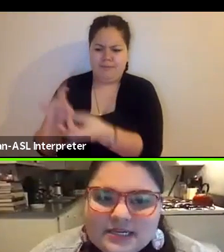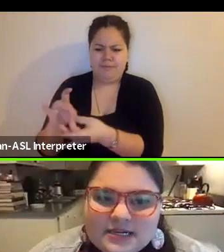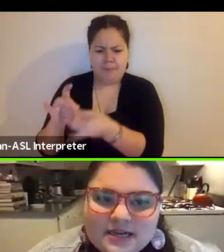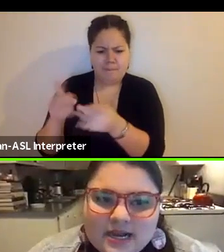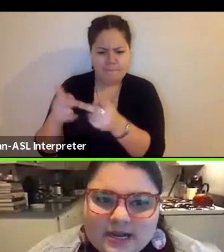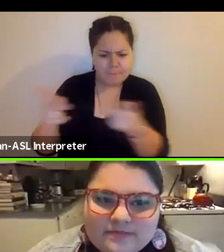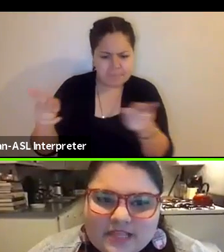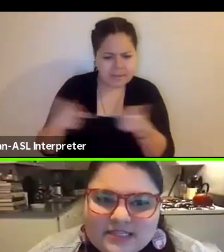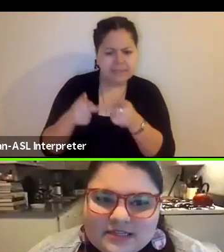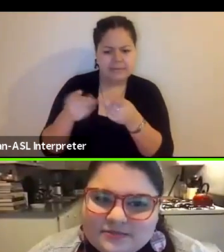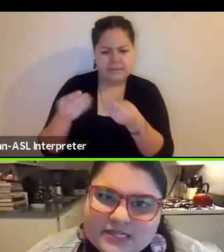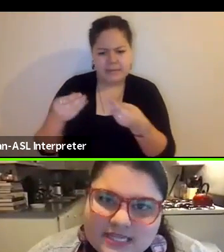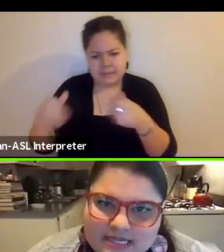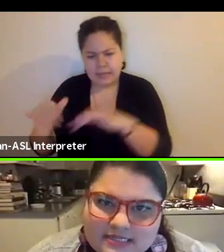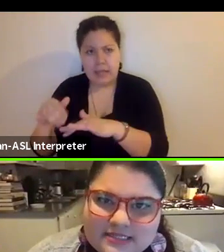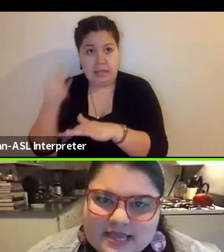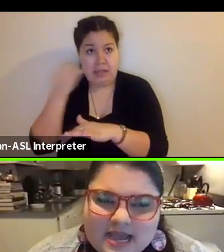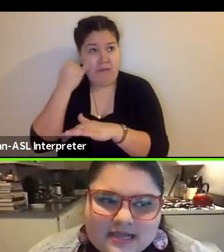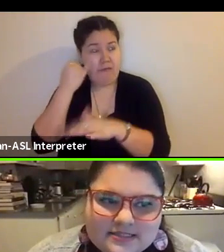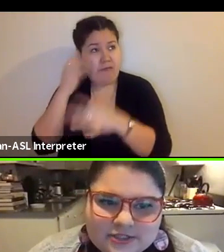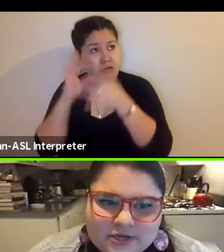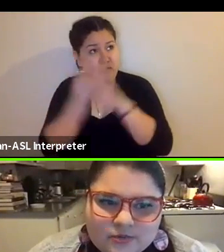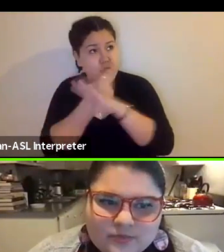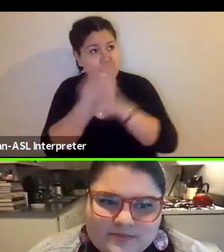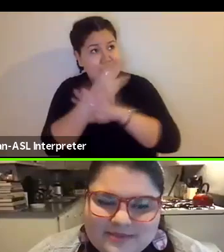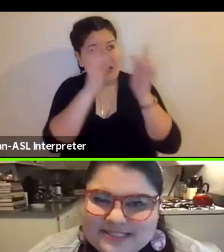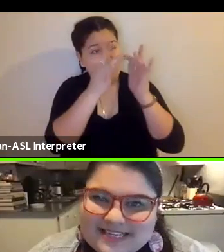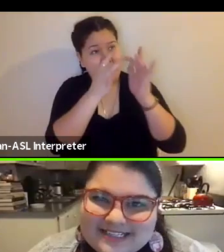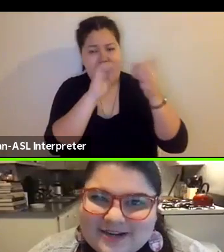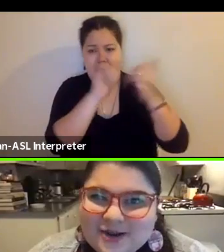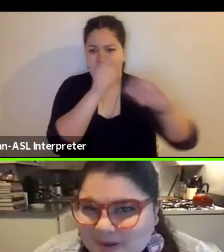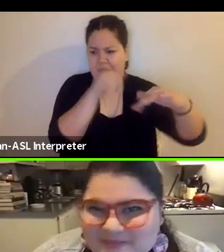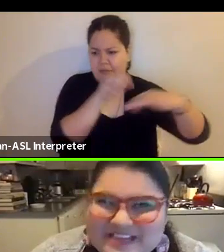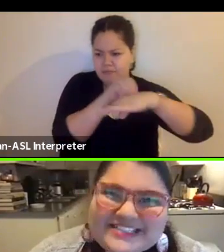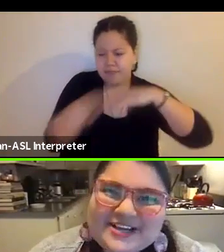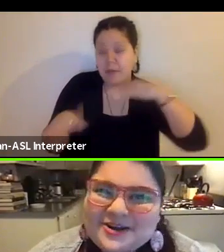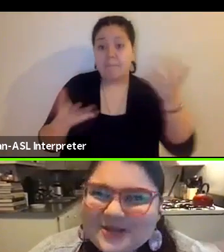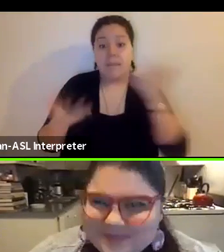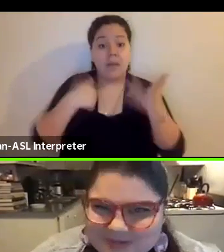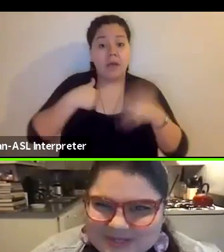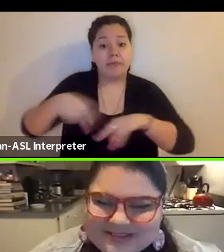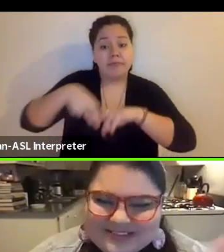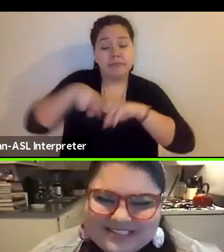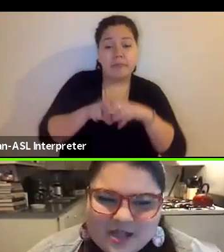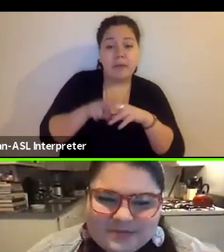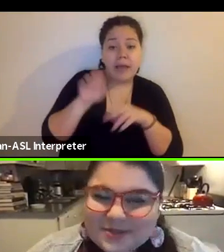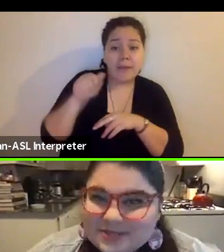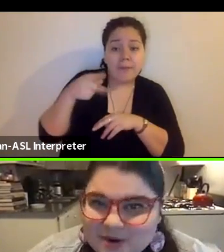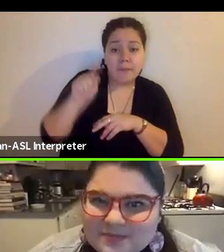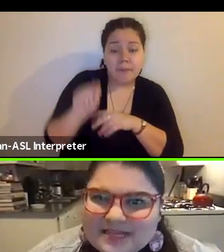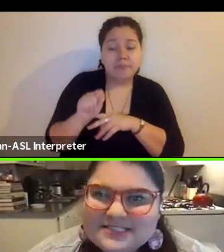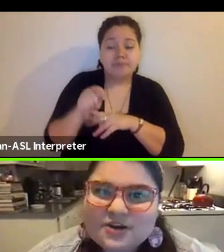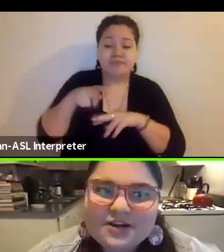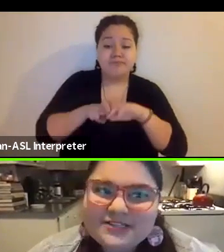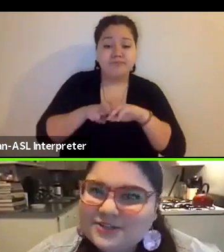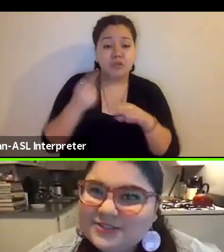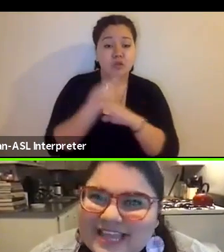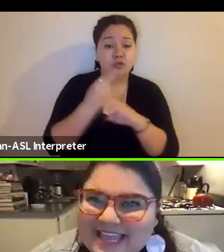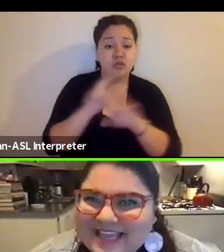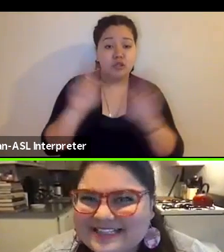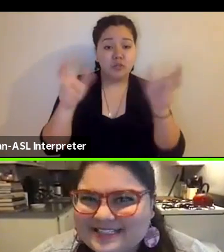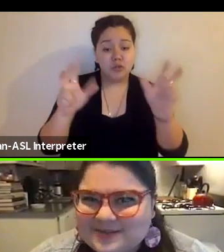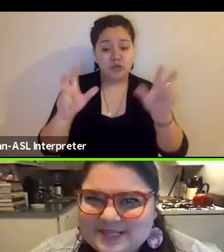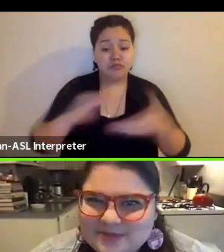digitally, and to not forget that, you know, we may be sitting in our apartments on our computers, but those apartments are on